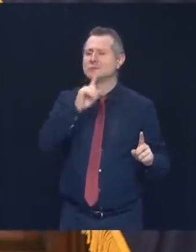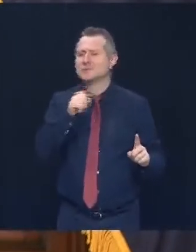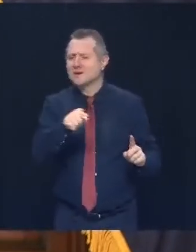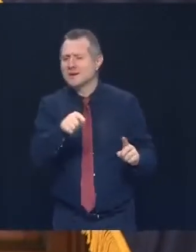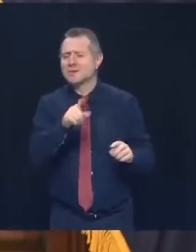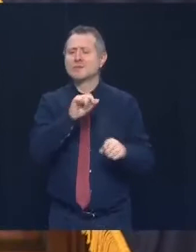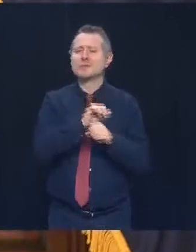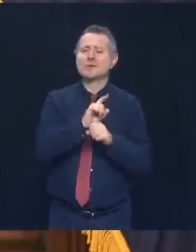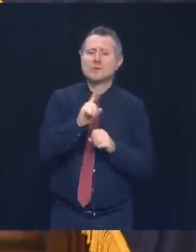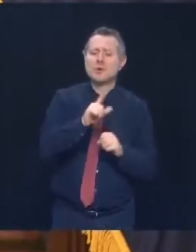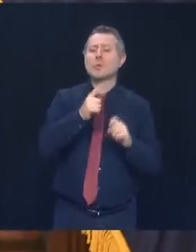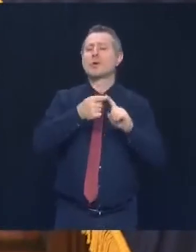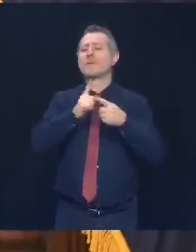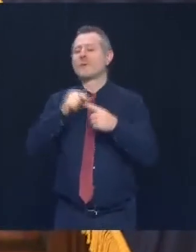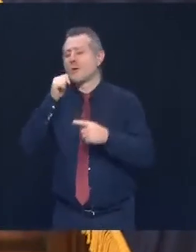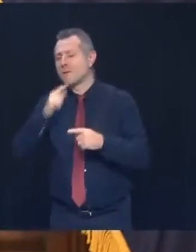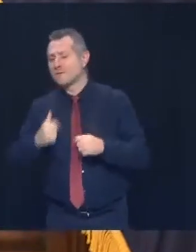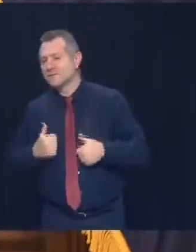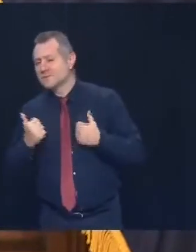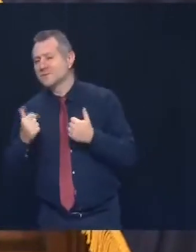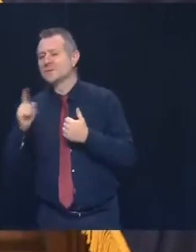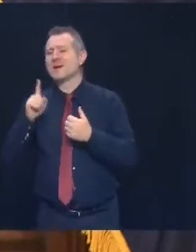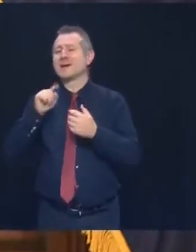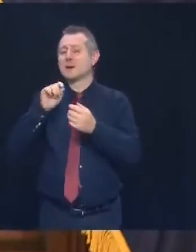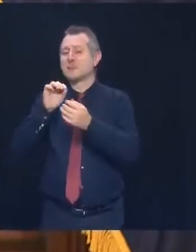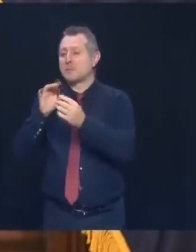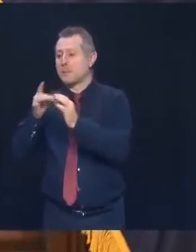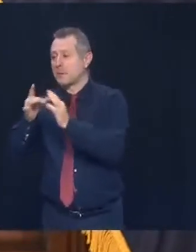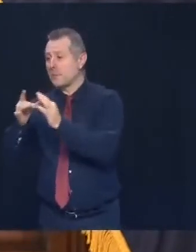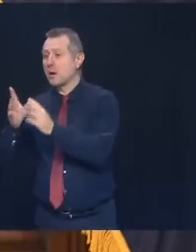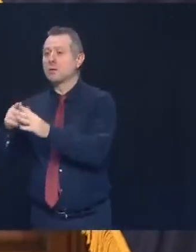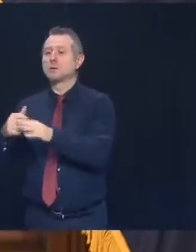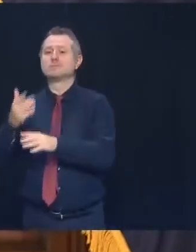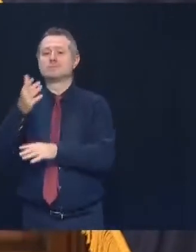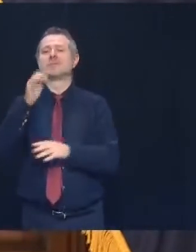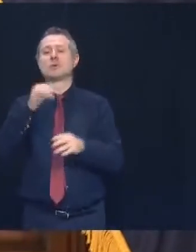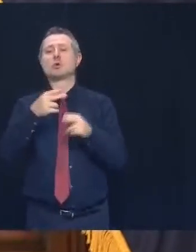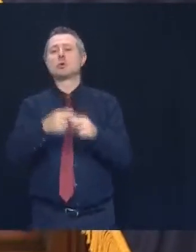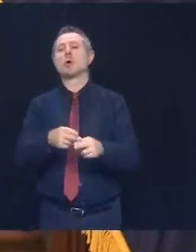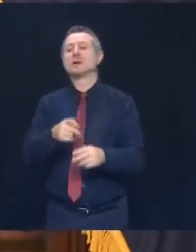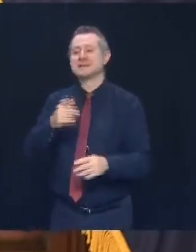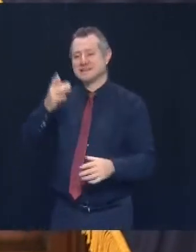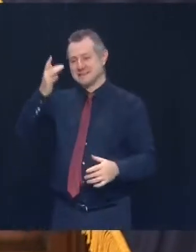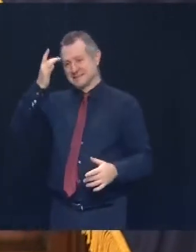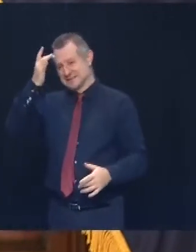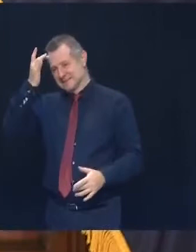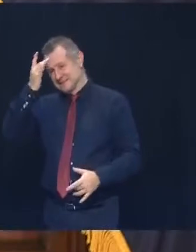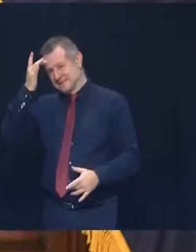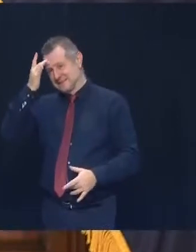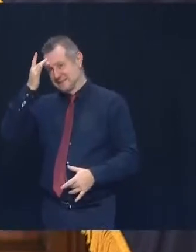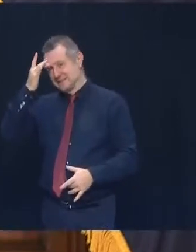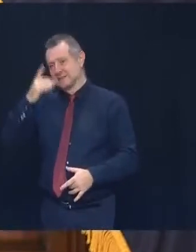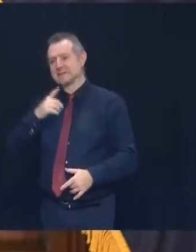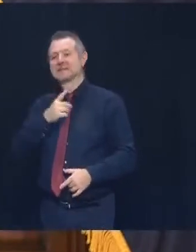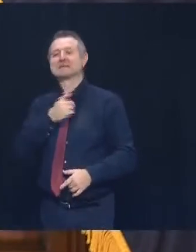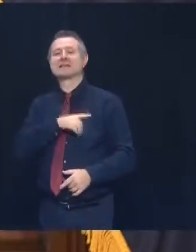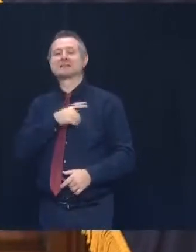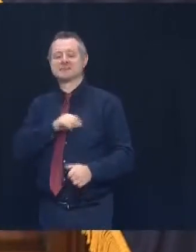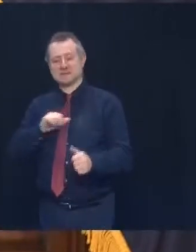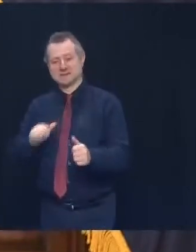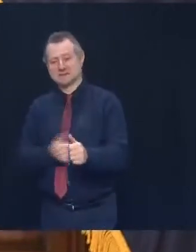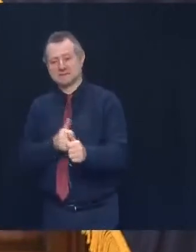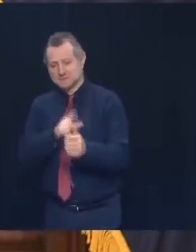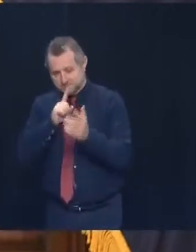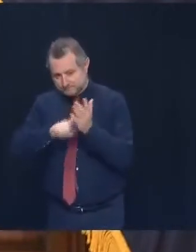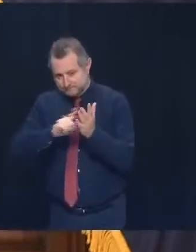live? And then trying to put those pieces together. They call them disease detectives. It's an extensive operation. We have not